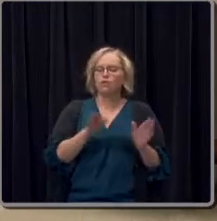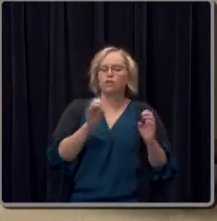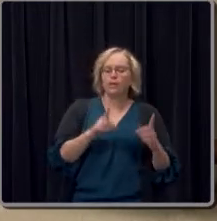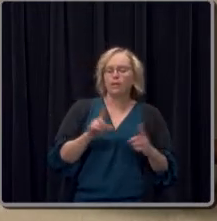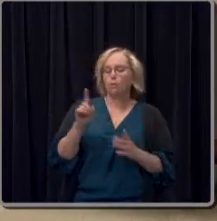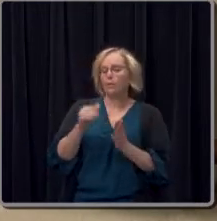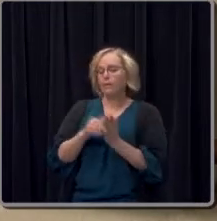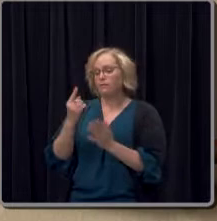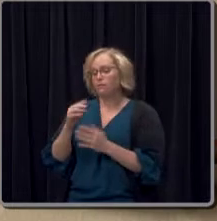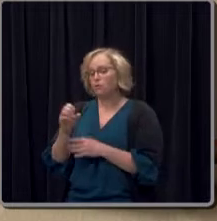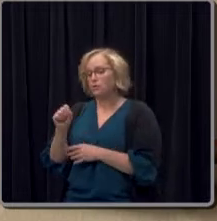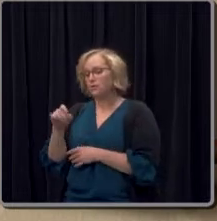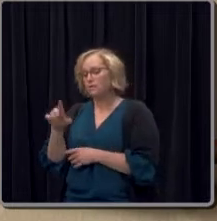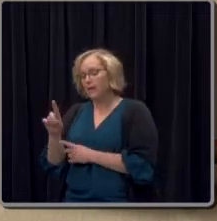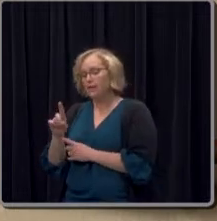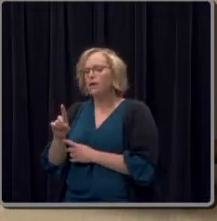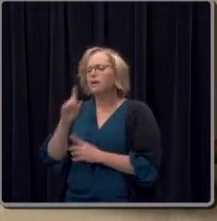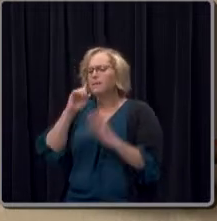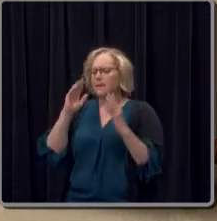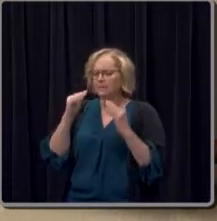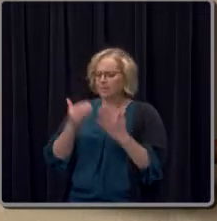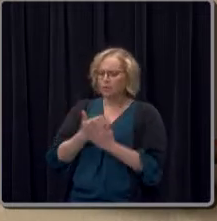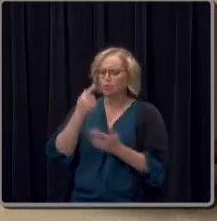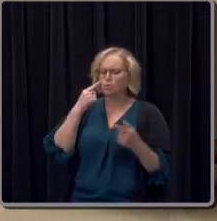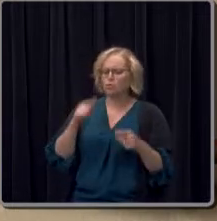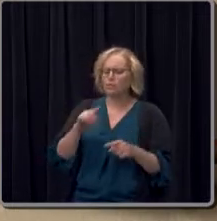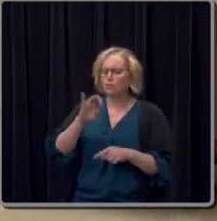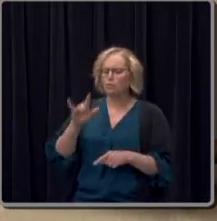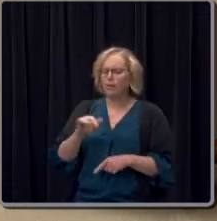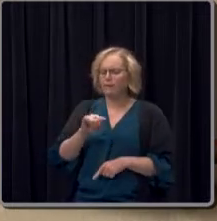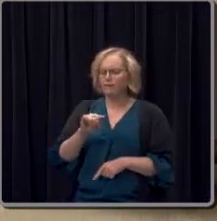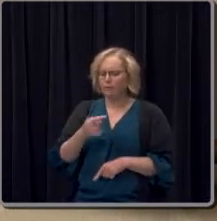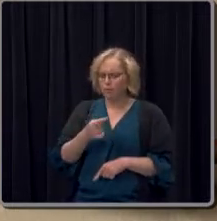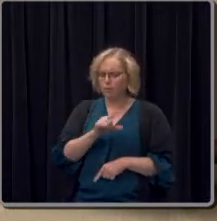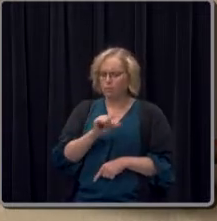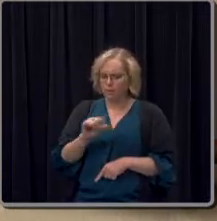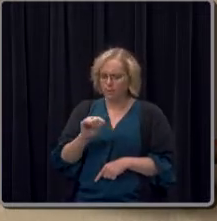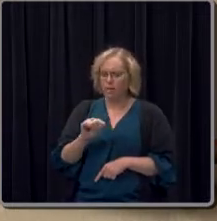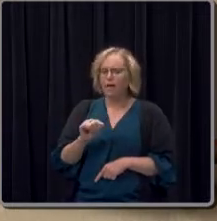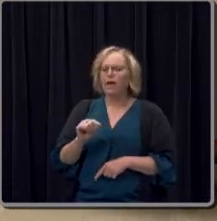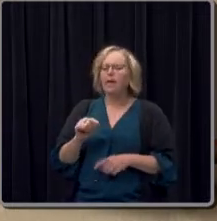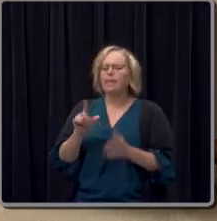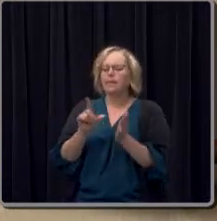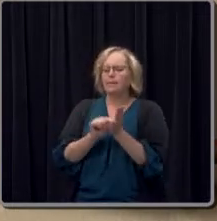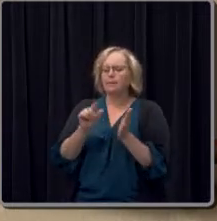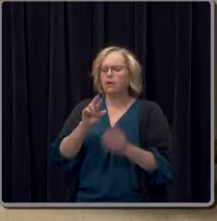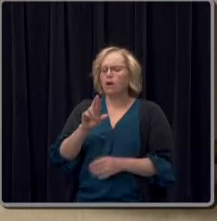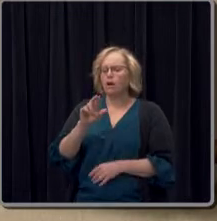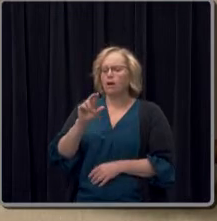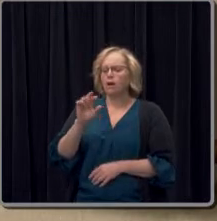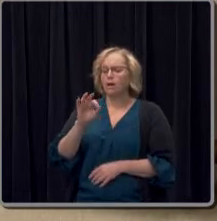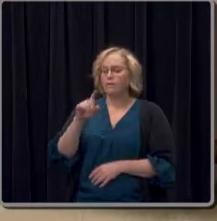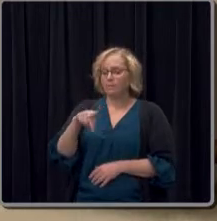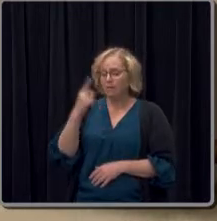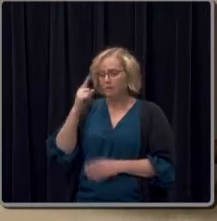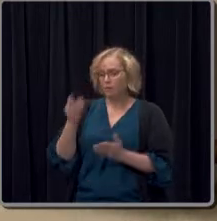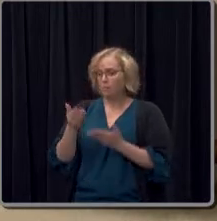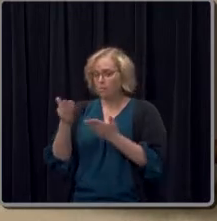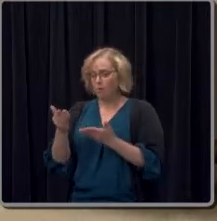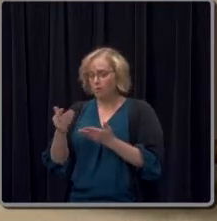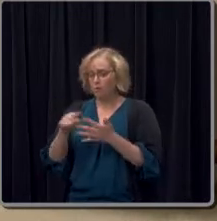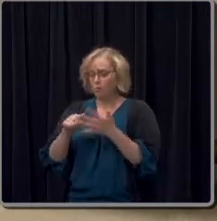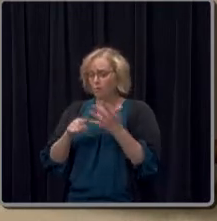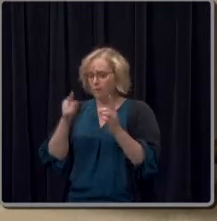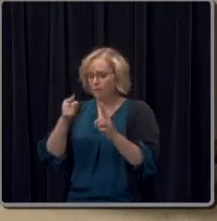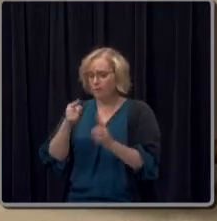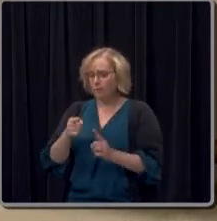district anticipated a new agreement July 1st of 2020. The district publishes an RFP for proposals. The following objectives: ability of